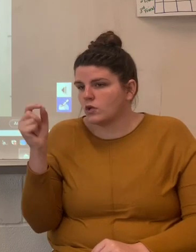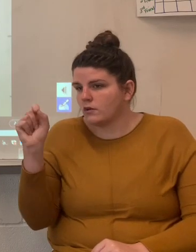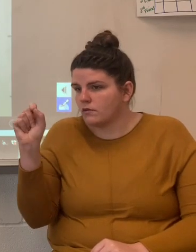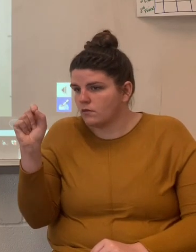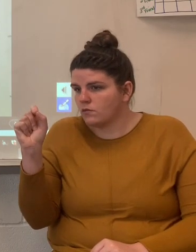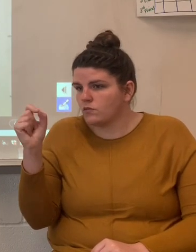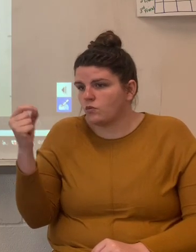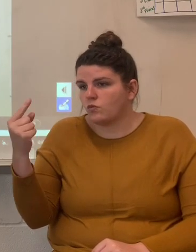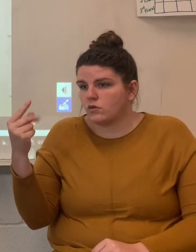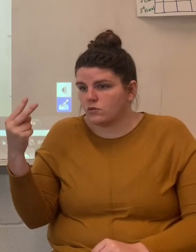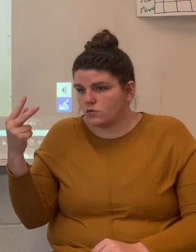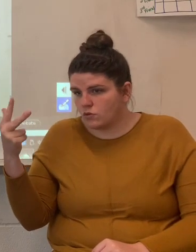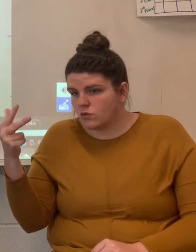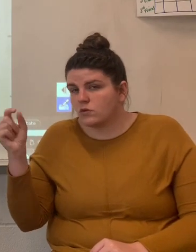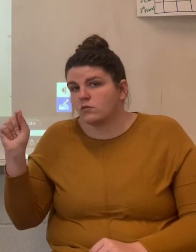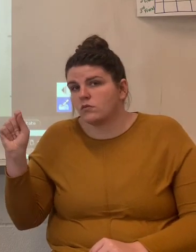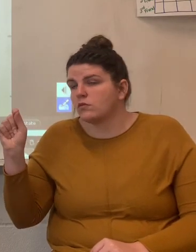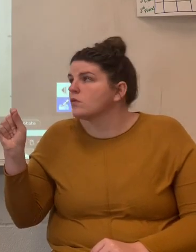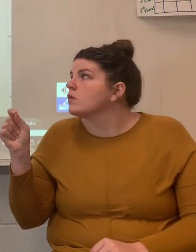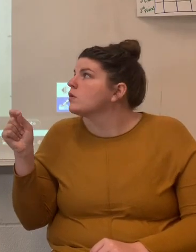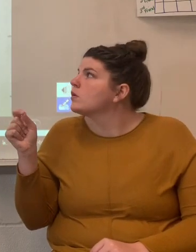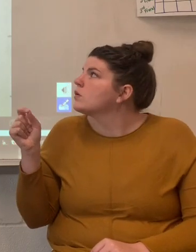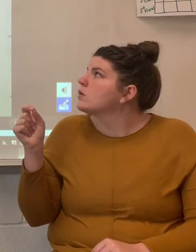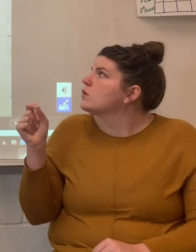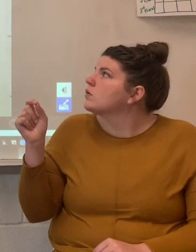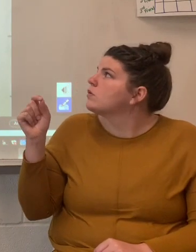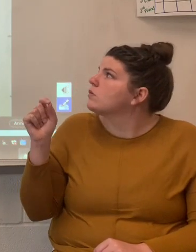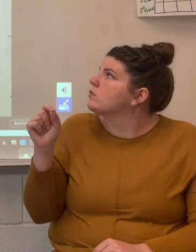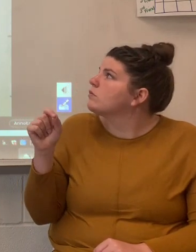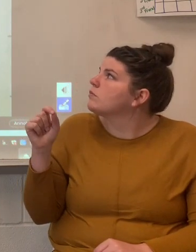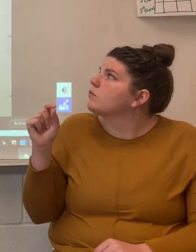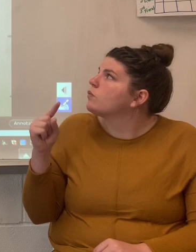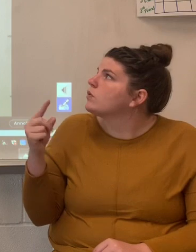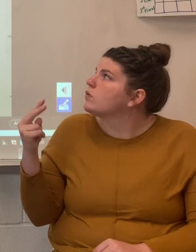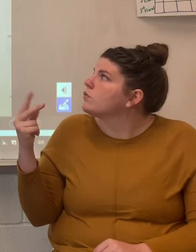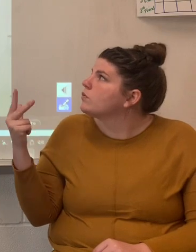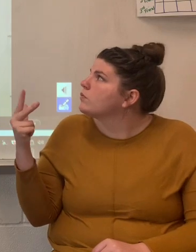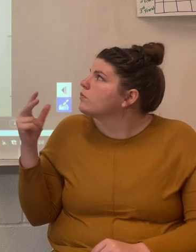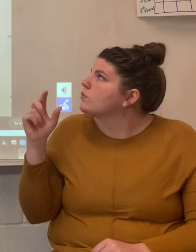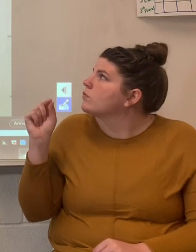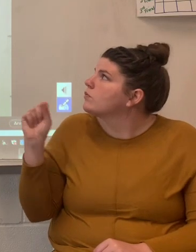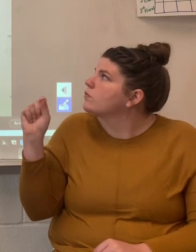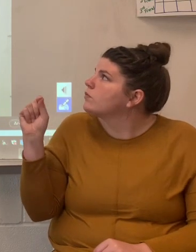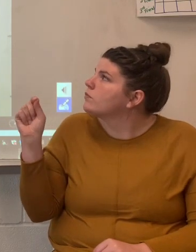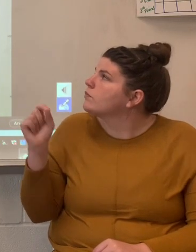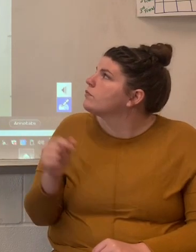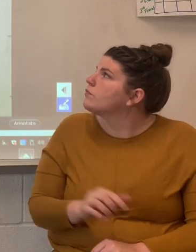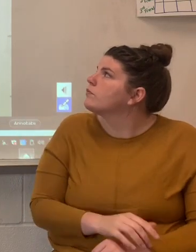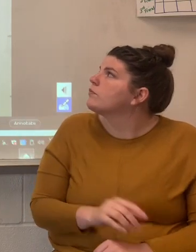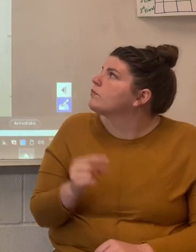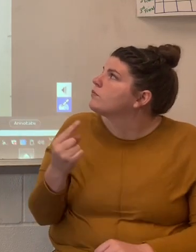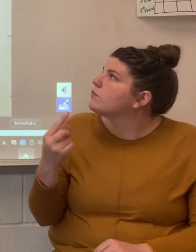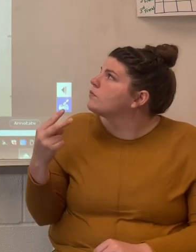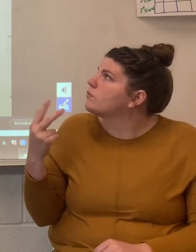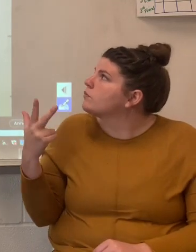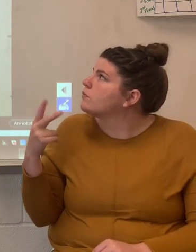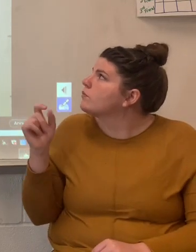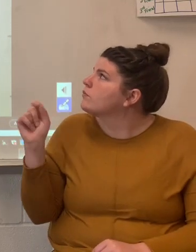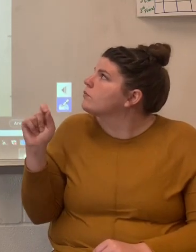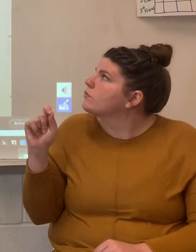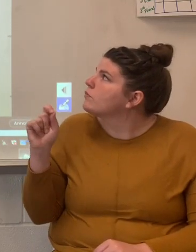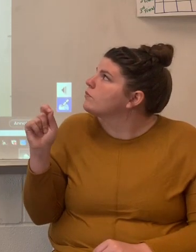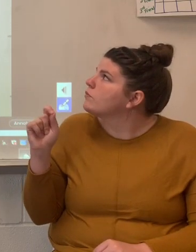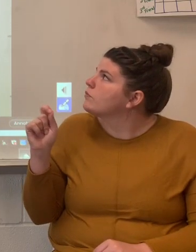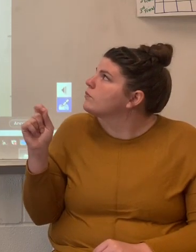1, 2, 3, dot. 1, 2, 3, dot. 1, 2, 3, dot. 1, 2,